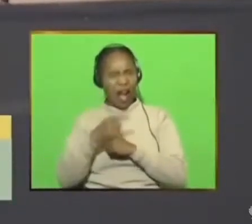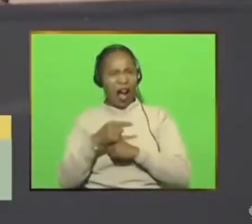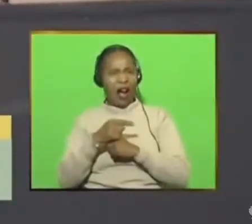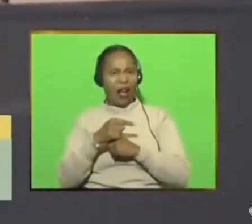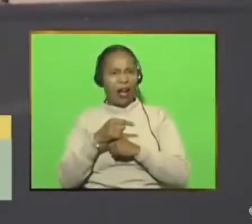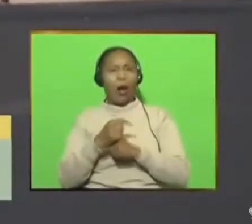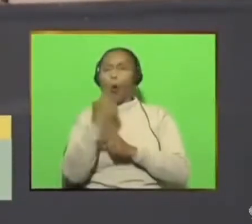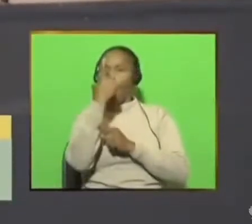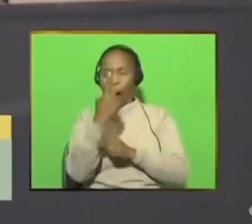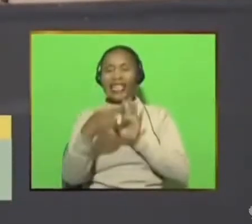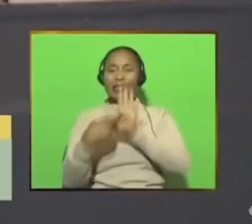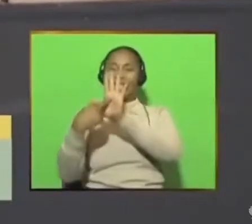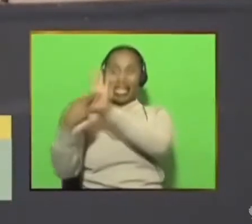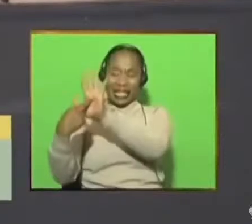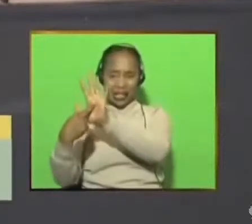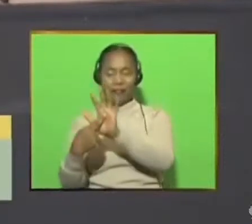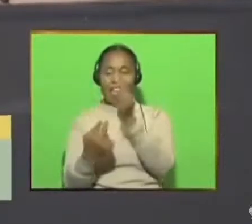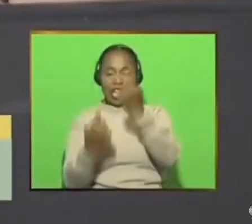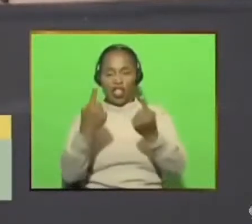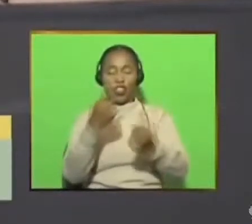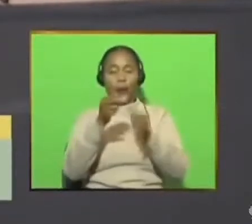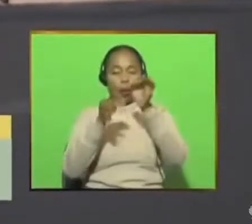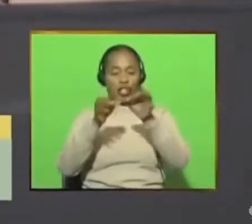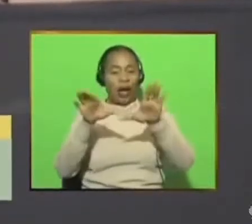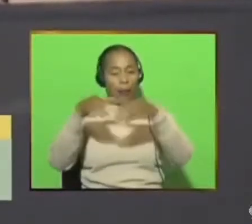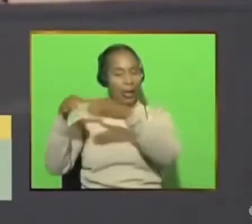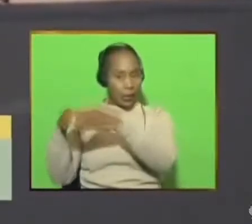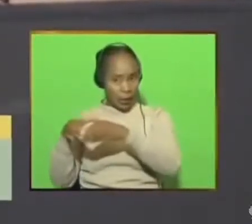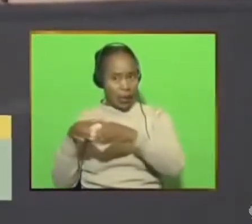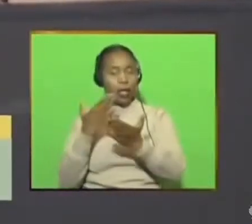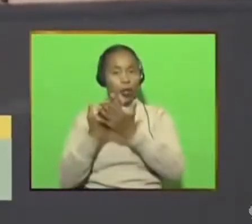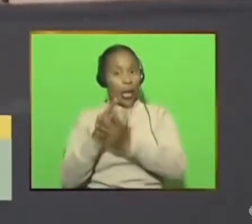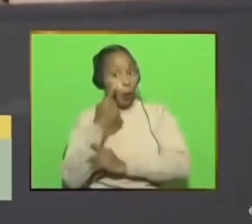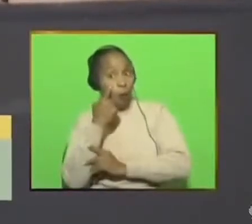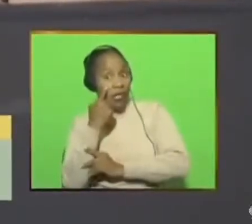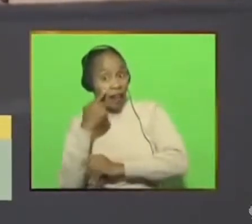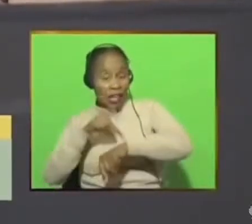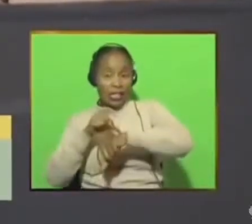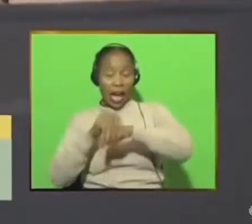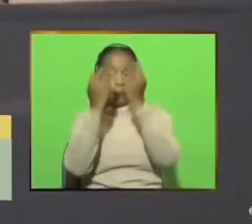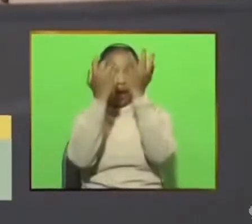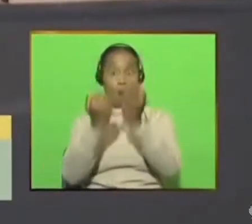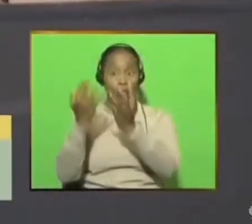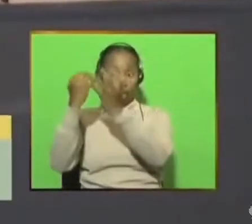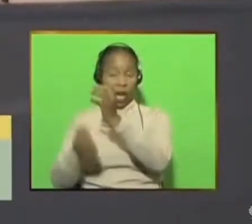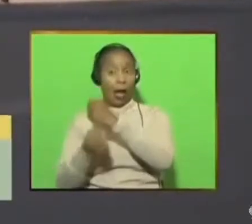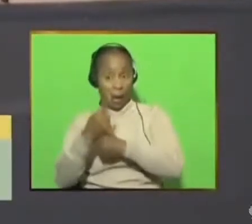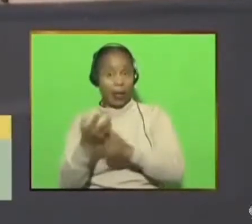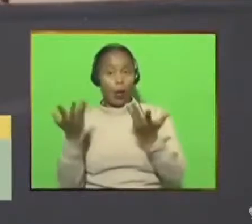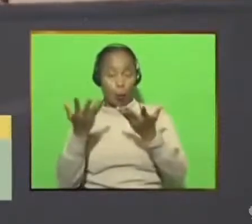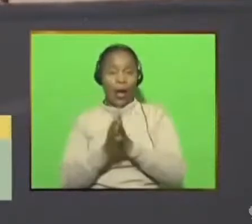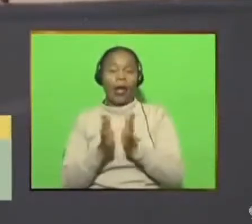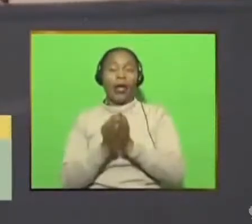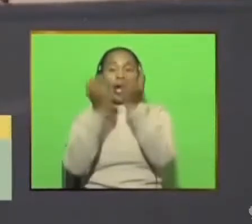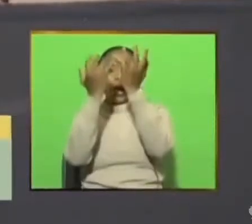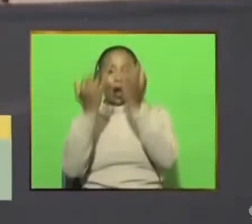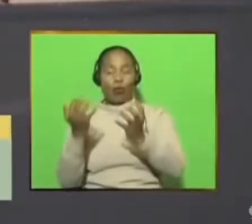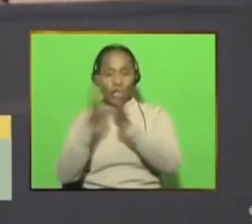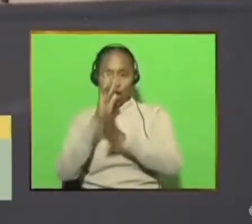an opposition to the suggestion made by the member here, I'm inclined to accept the